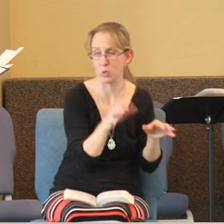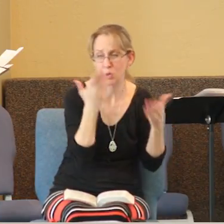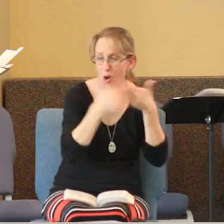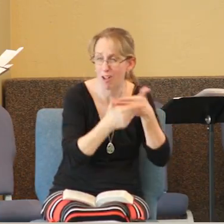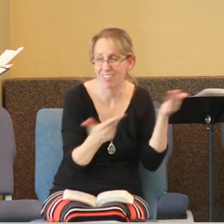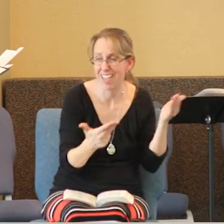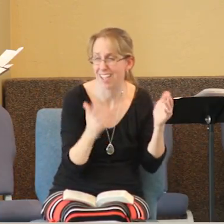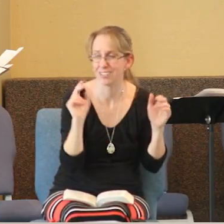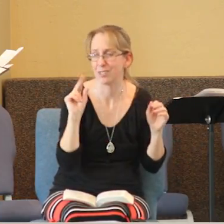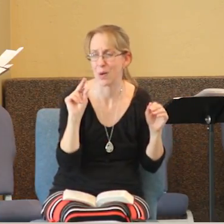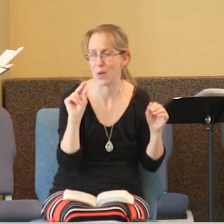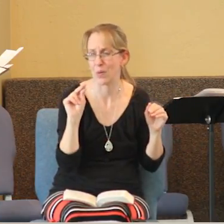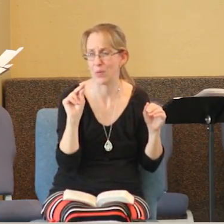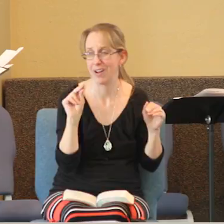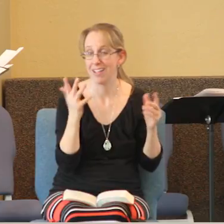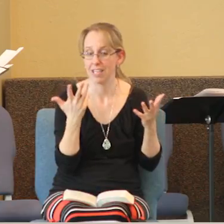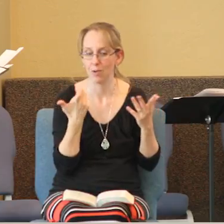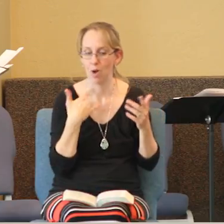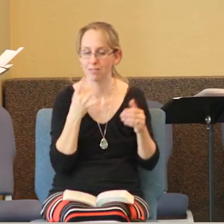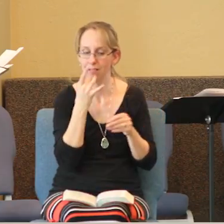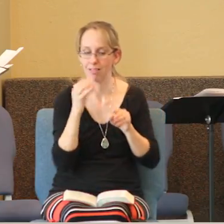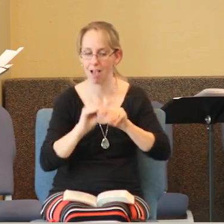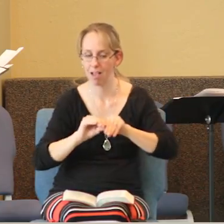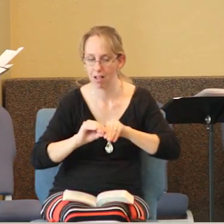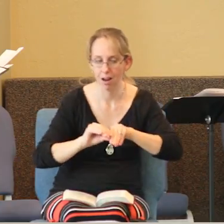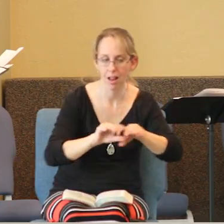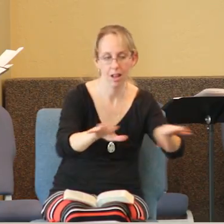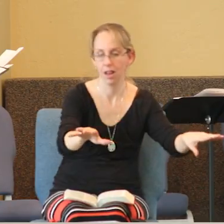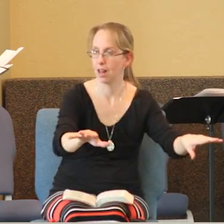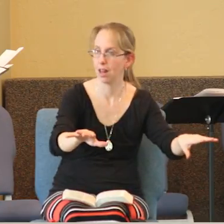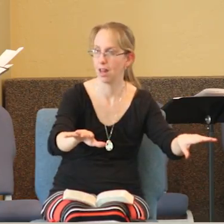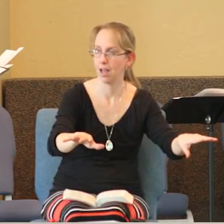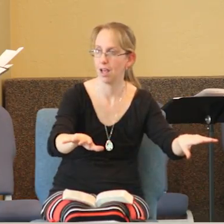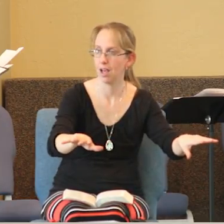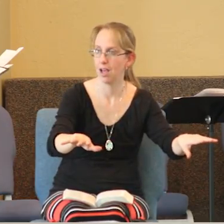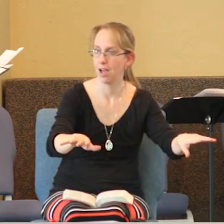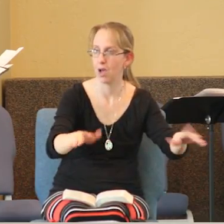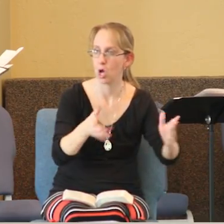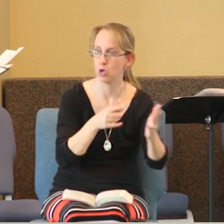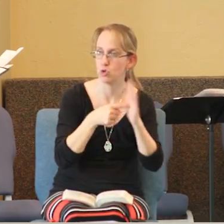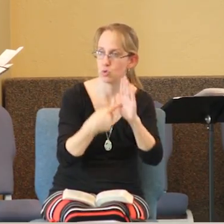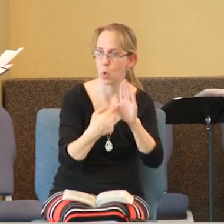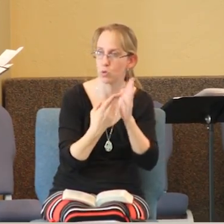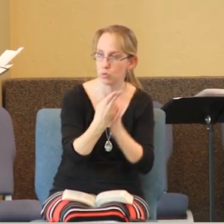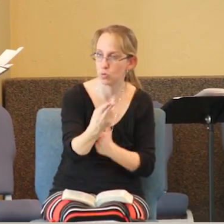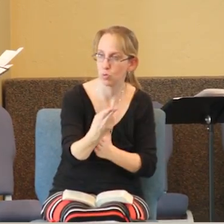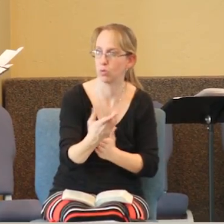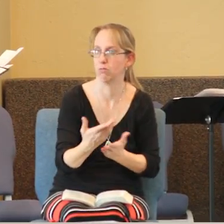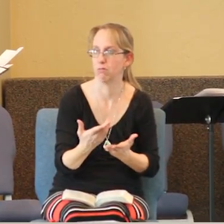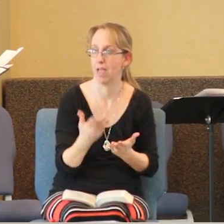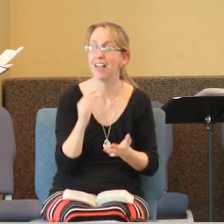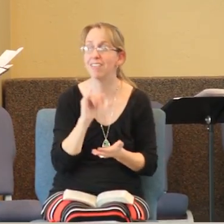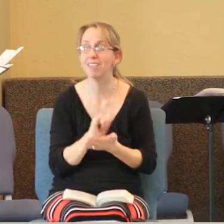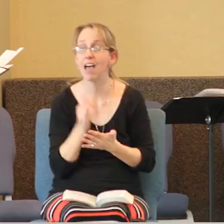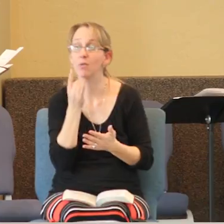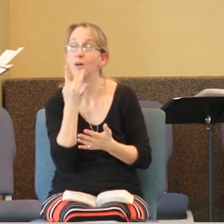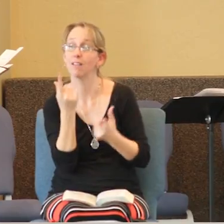He wants us to penetrate that darkness with our lives, with the truth. And that's what light does. It strips